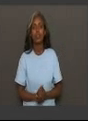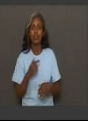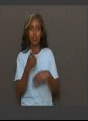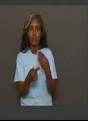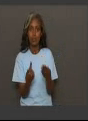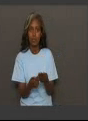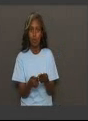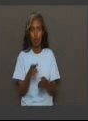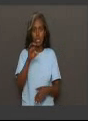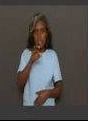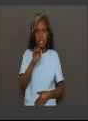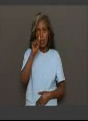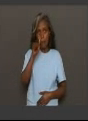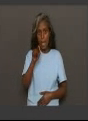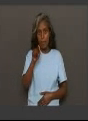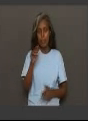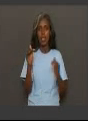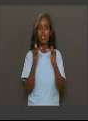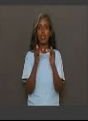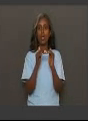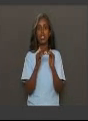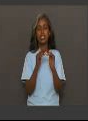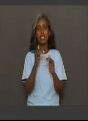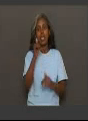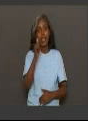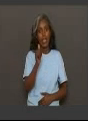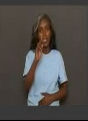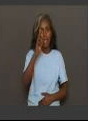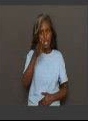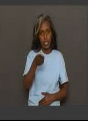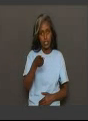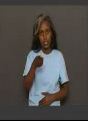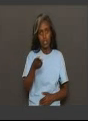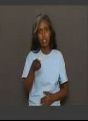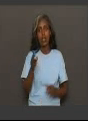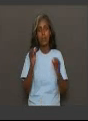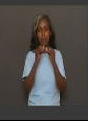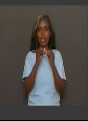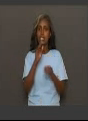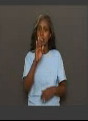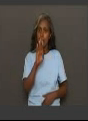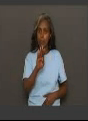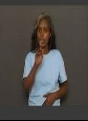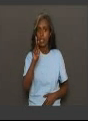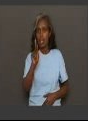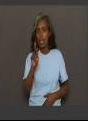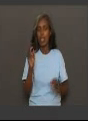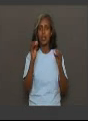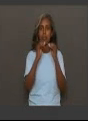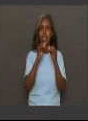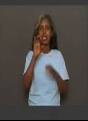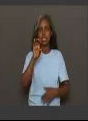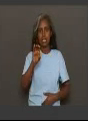So, C prime equals AH plus BK